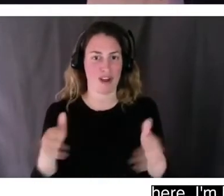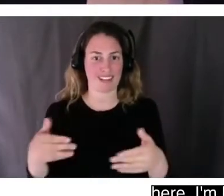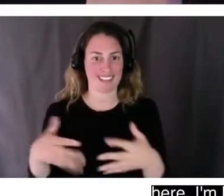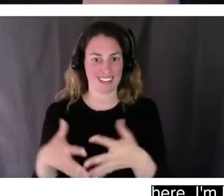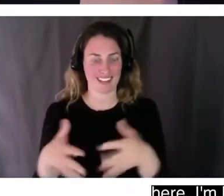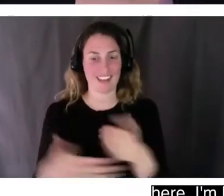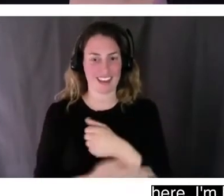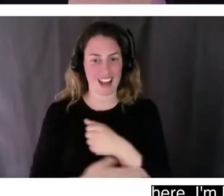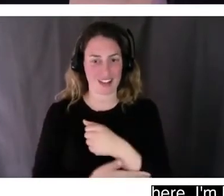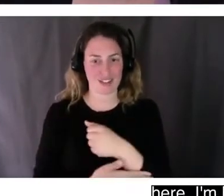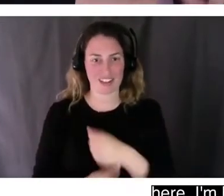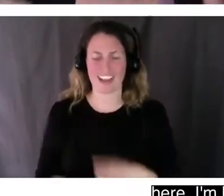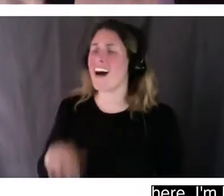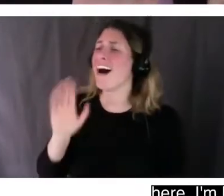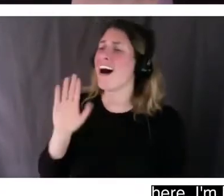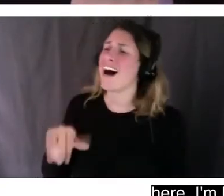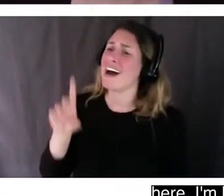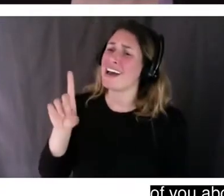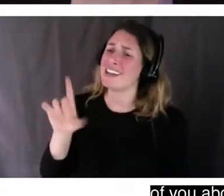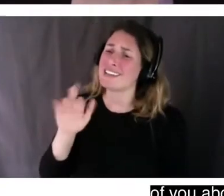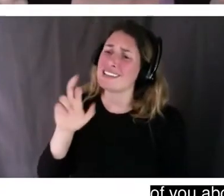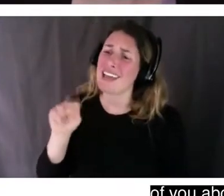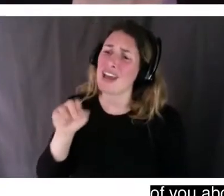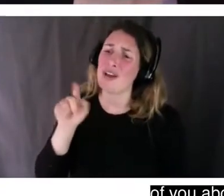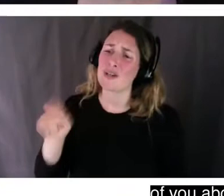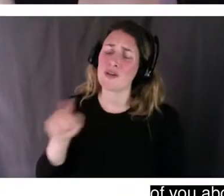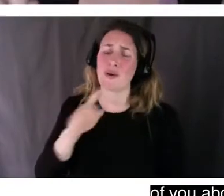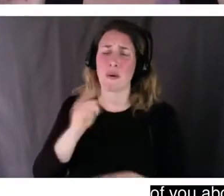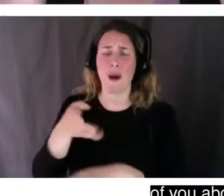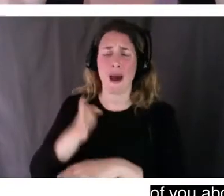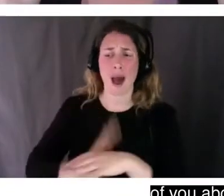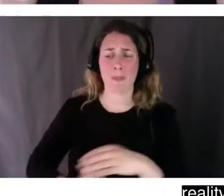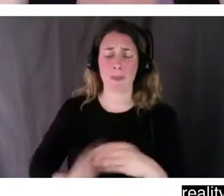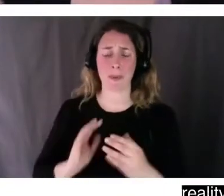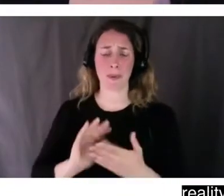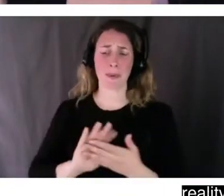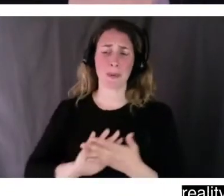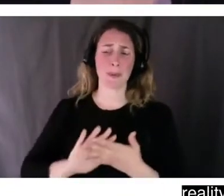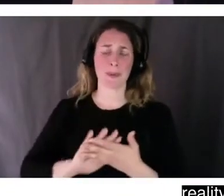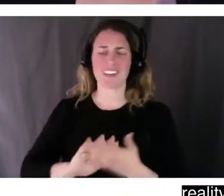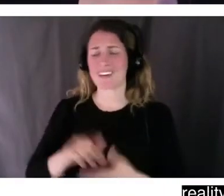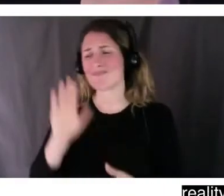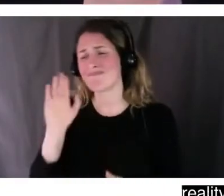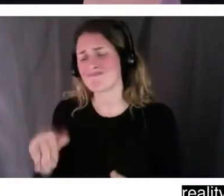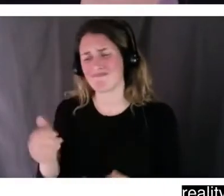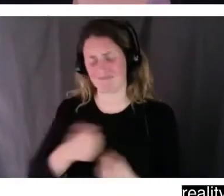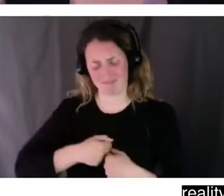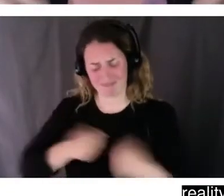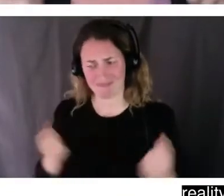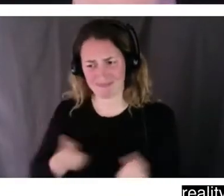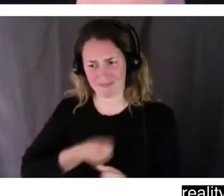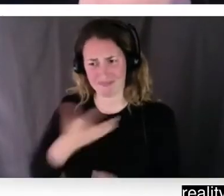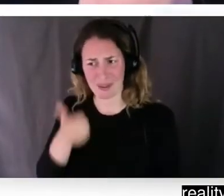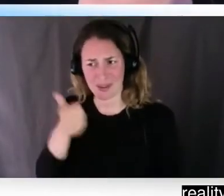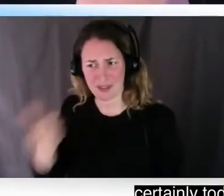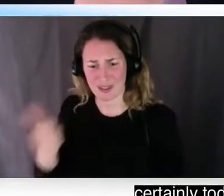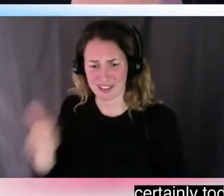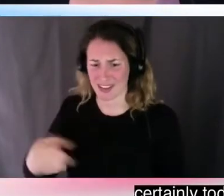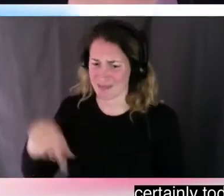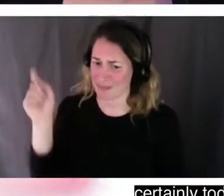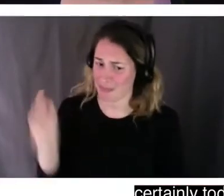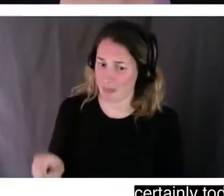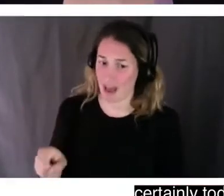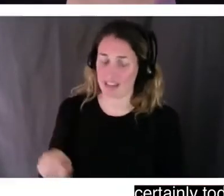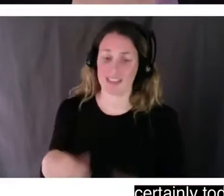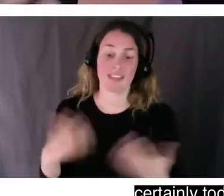here. I'm here to pull a little bit more out of you about you, Darren. You know, the reality is that there's a lot of talk,